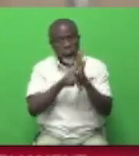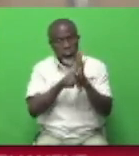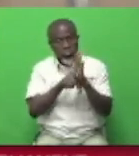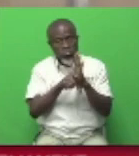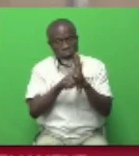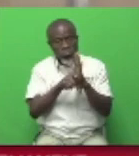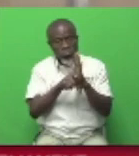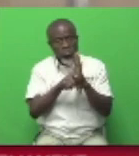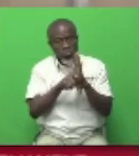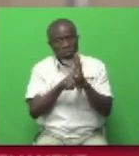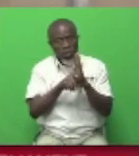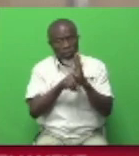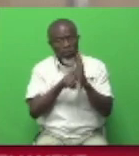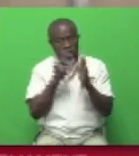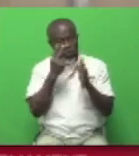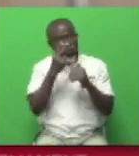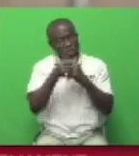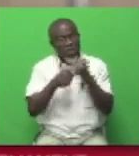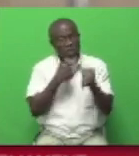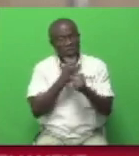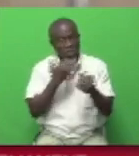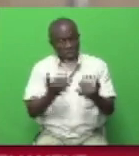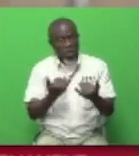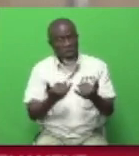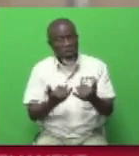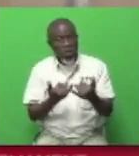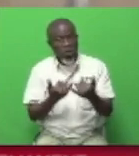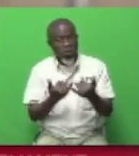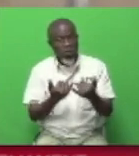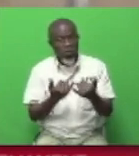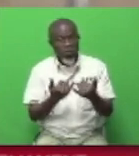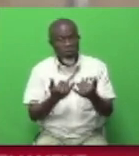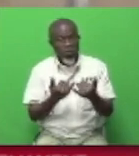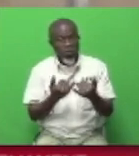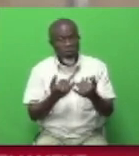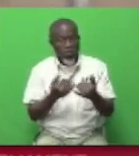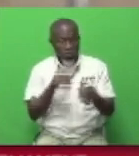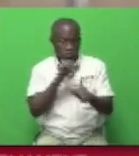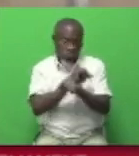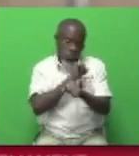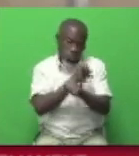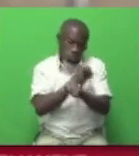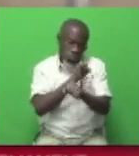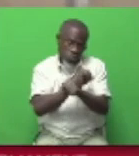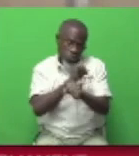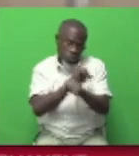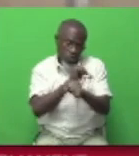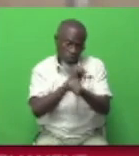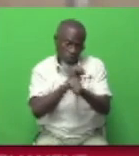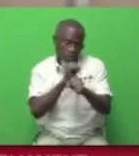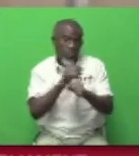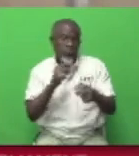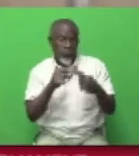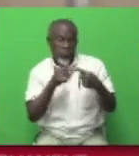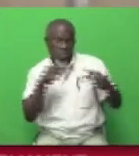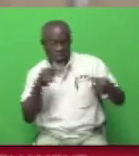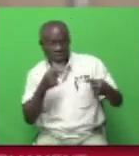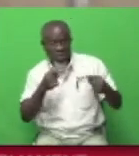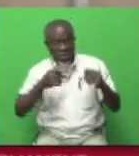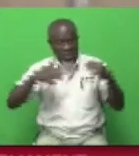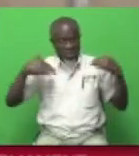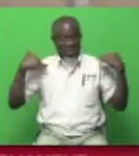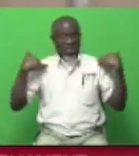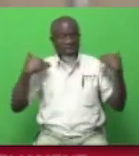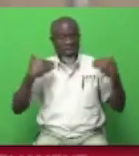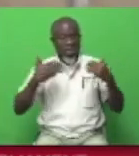period that I've actually been in the ministry, working on policy and legislation such as the anti-gang legislation, decriminalization